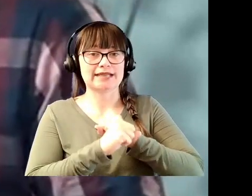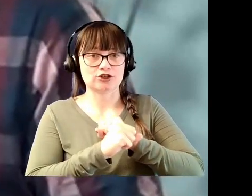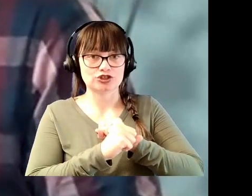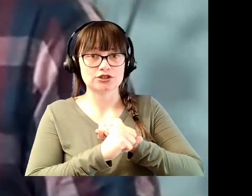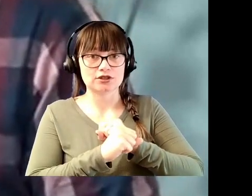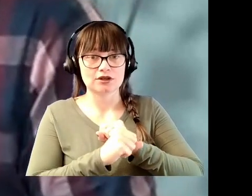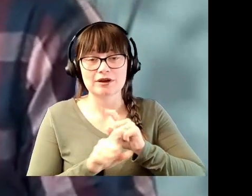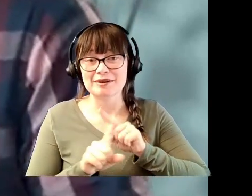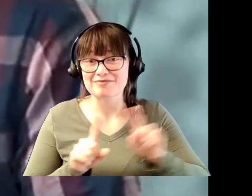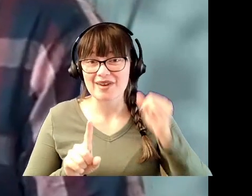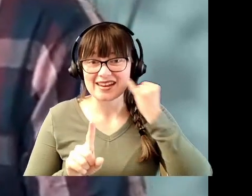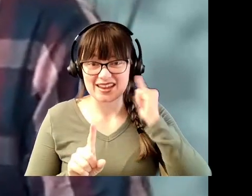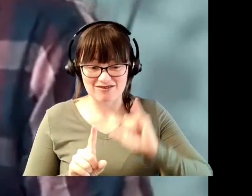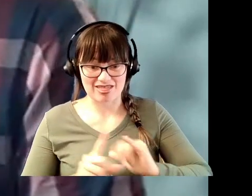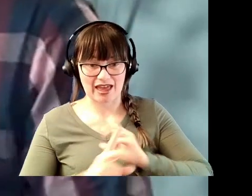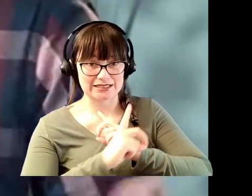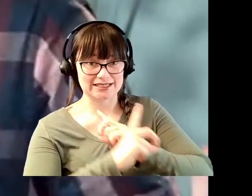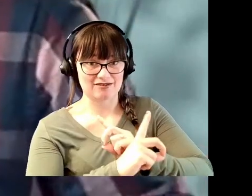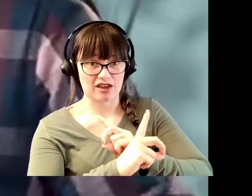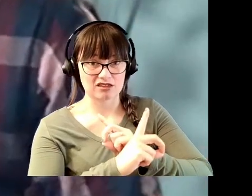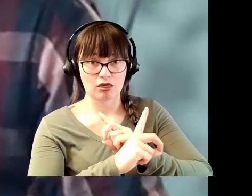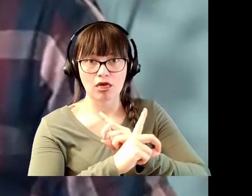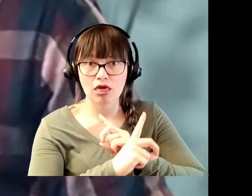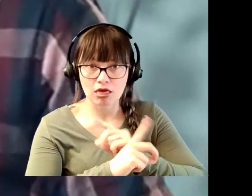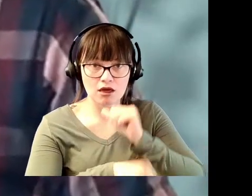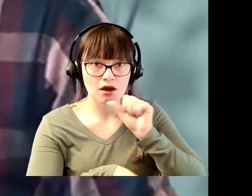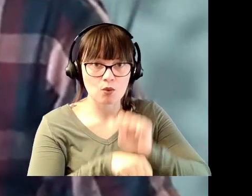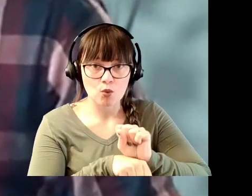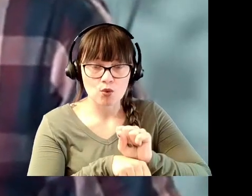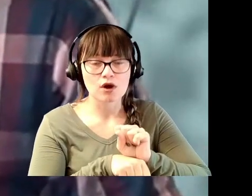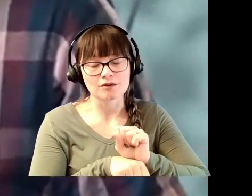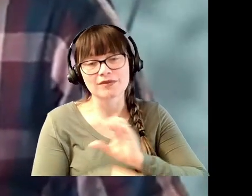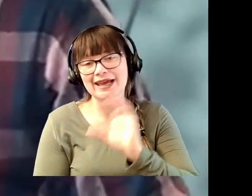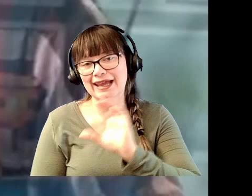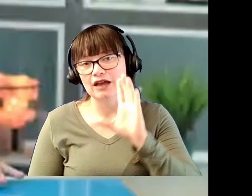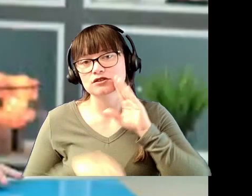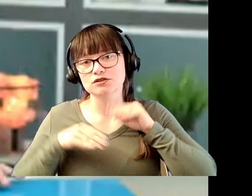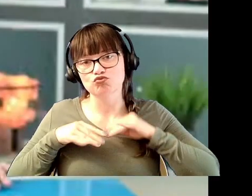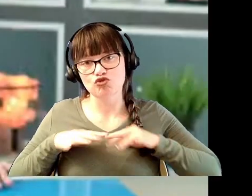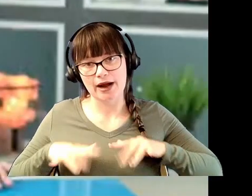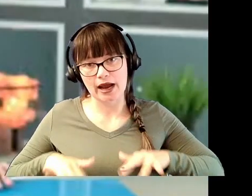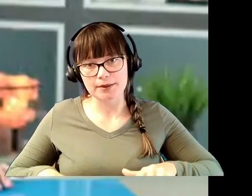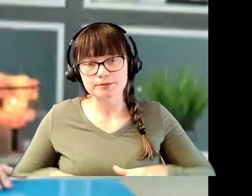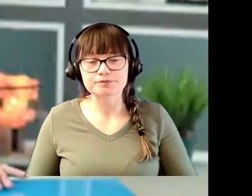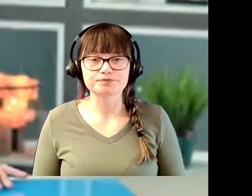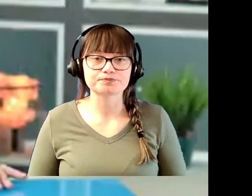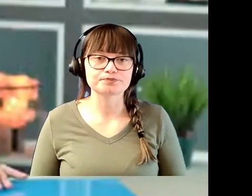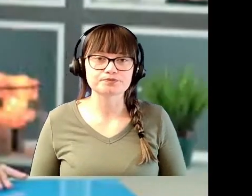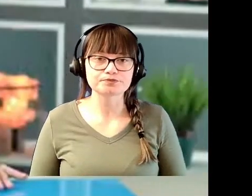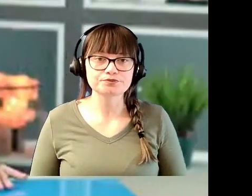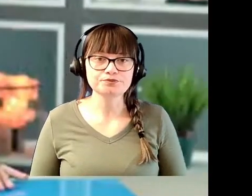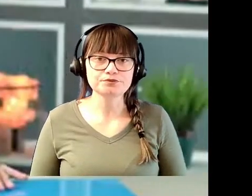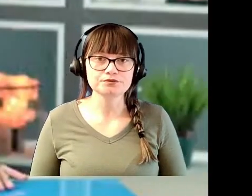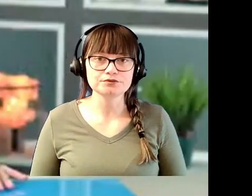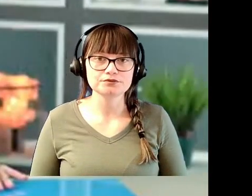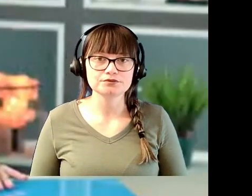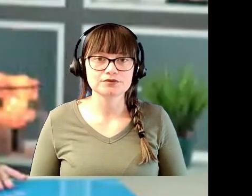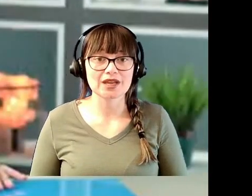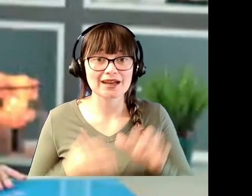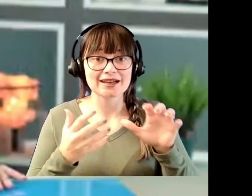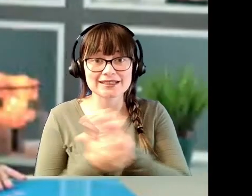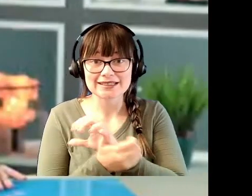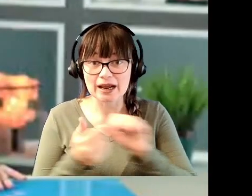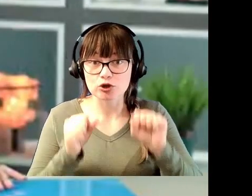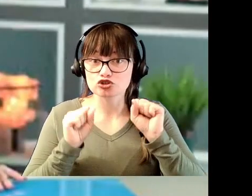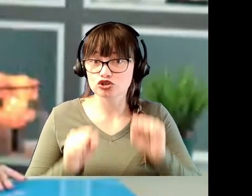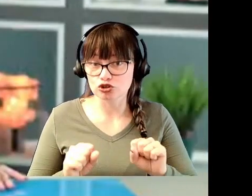but when those defenses are disabled, then that's when cancer can spread. The damage can be caused by internal or